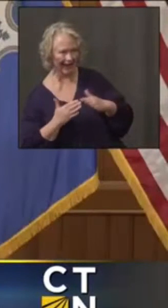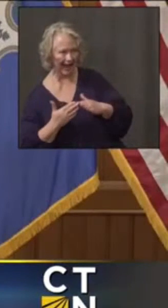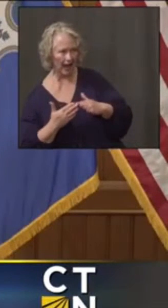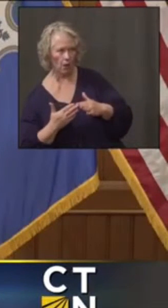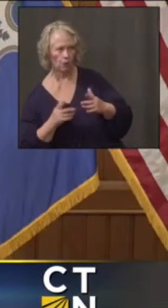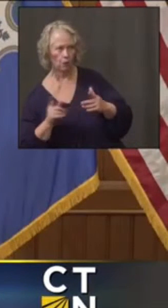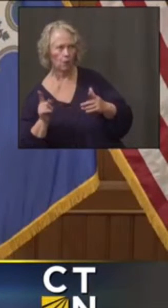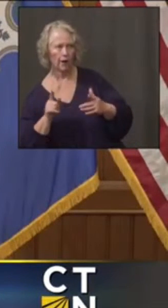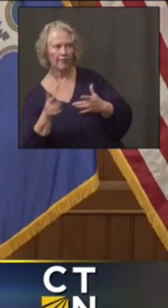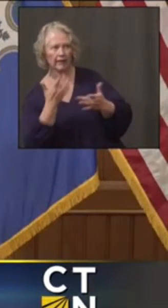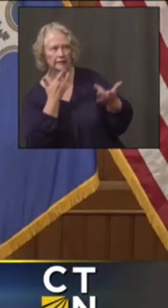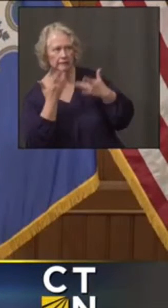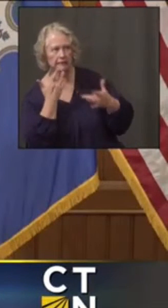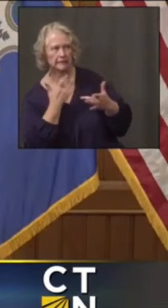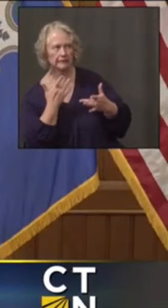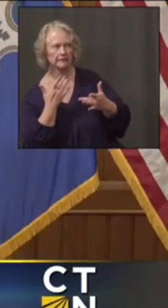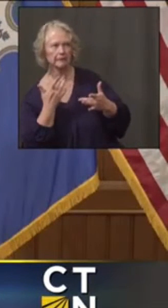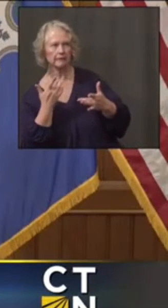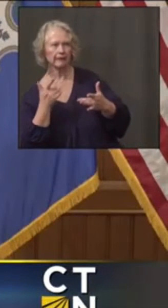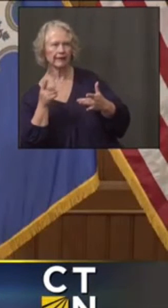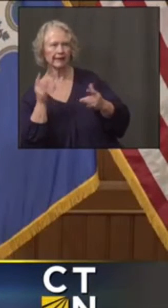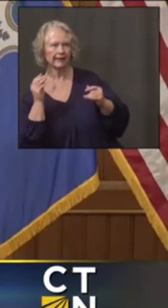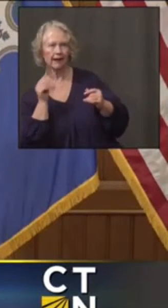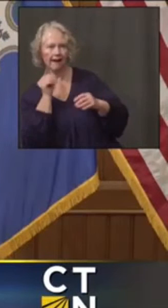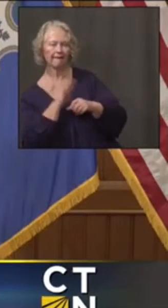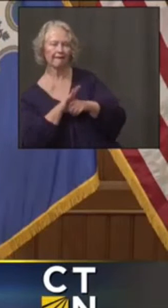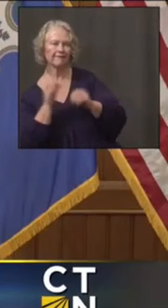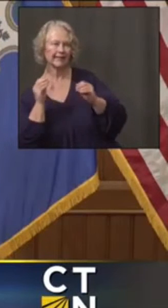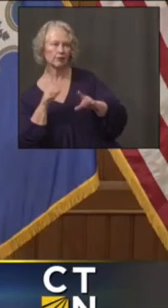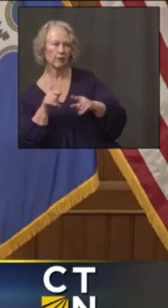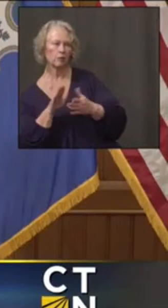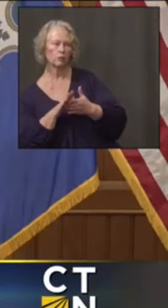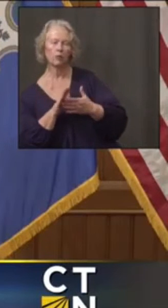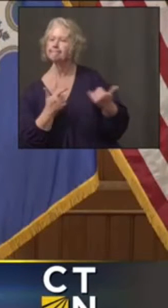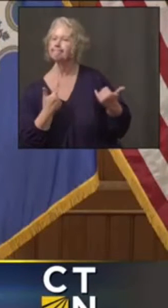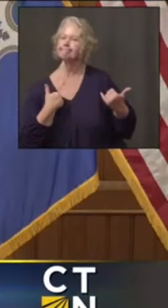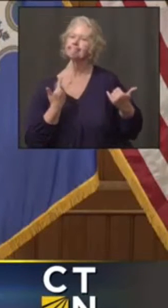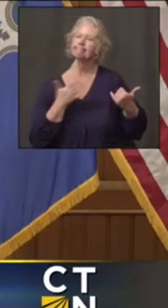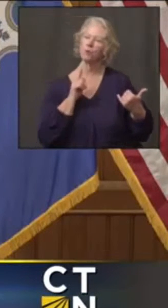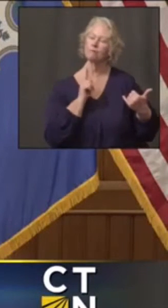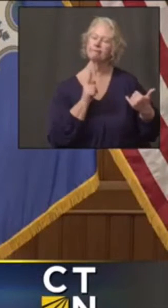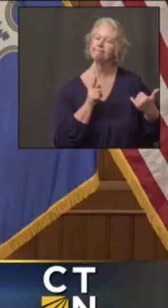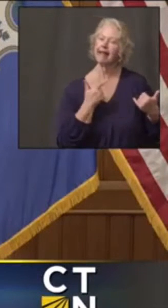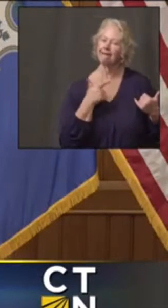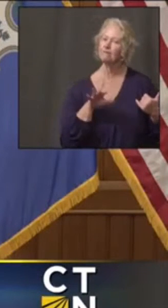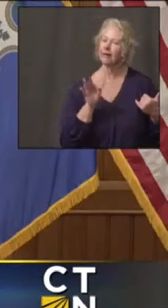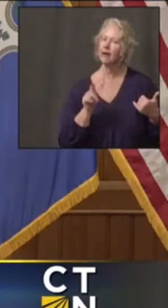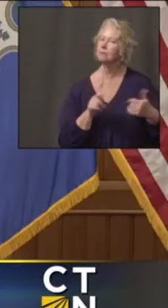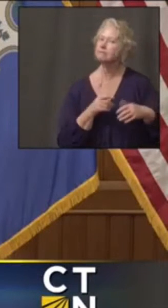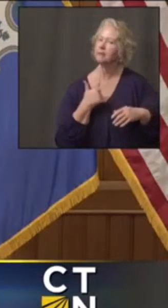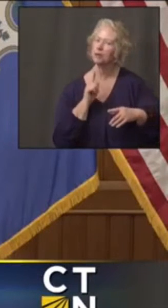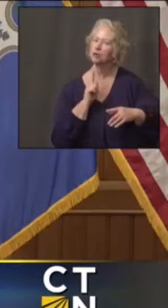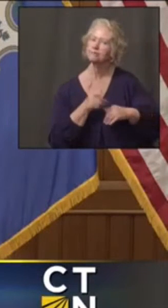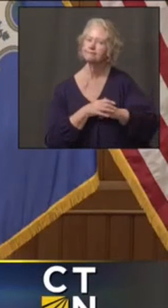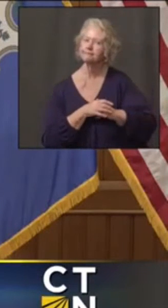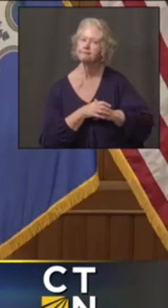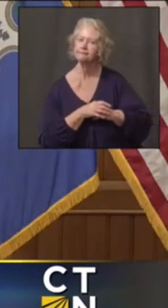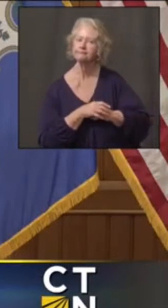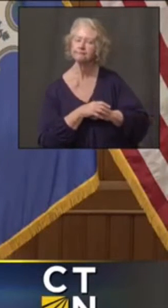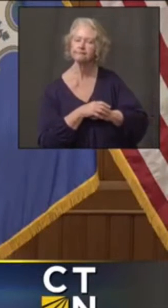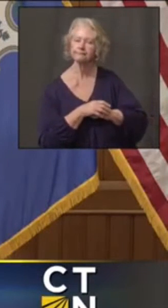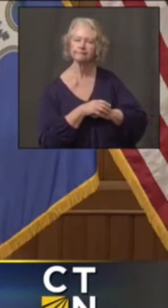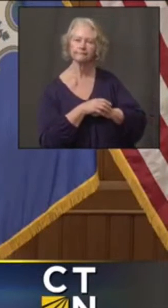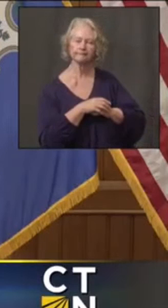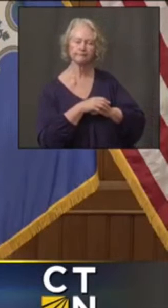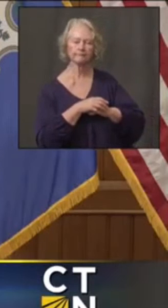running short on teachers, I guess is what I'm asking. I have to get back to you on those specifics, I think. Okay.